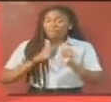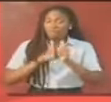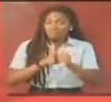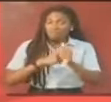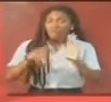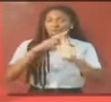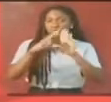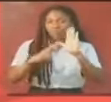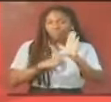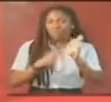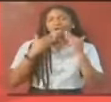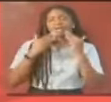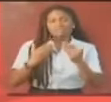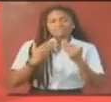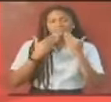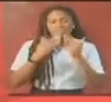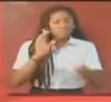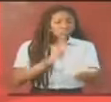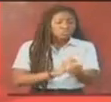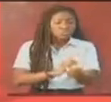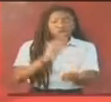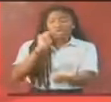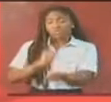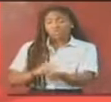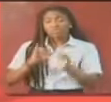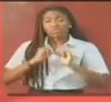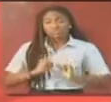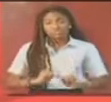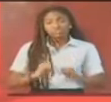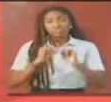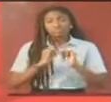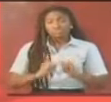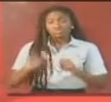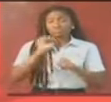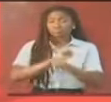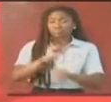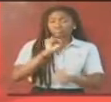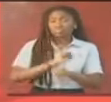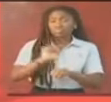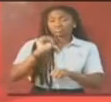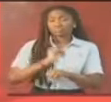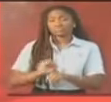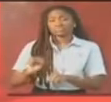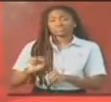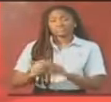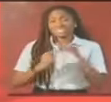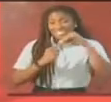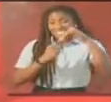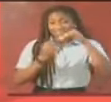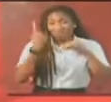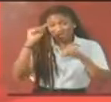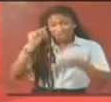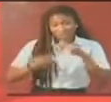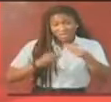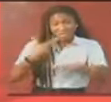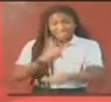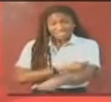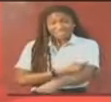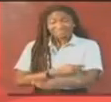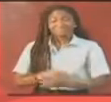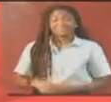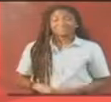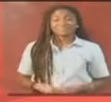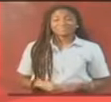commendable. Our health workers continue to provide yeoman service, and more so during the vaccine rollout. Now, many would have